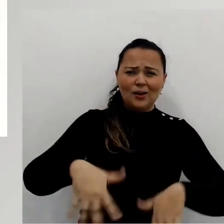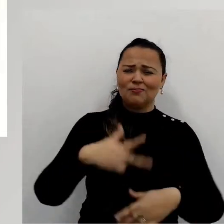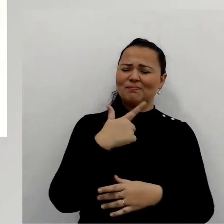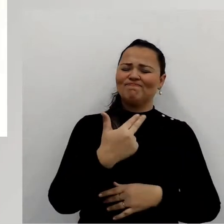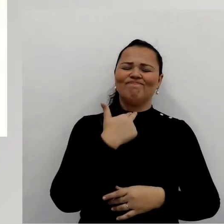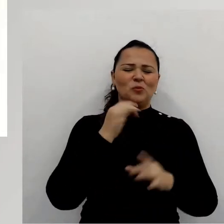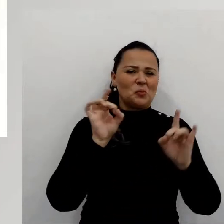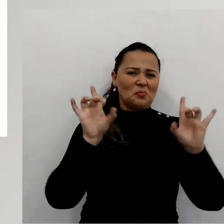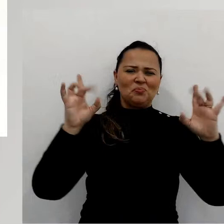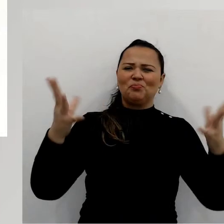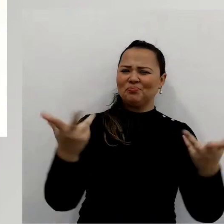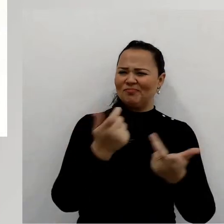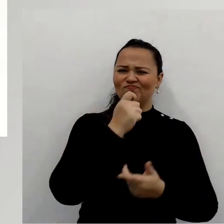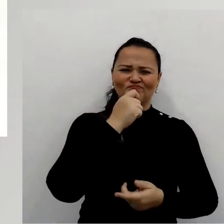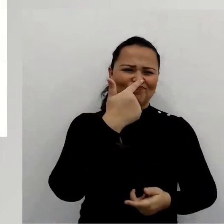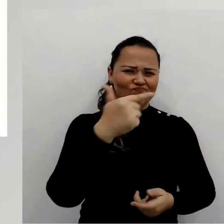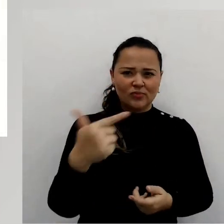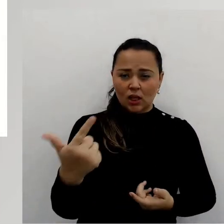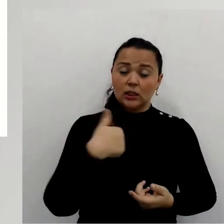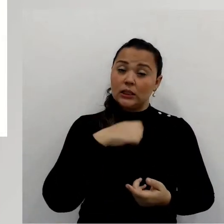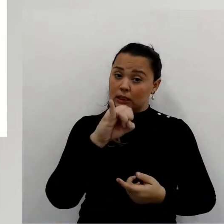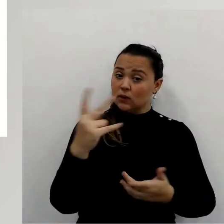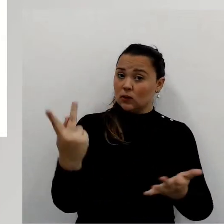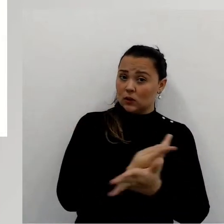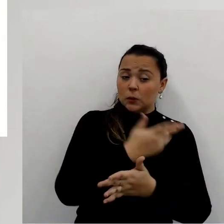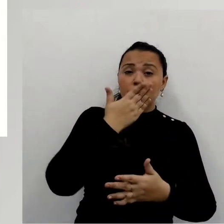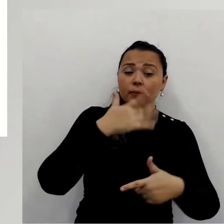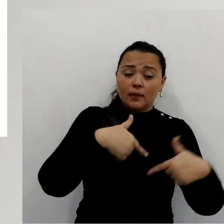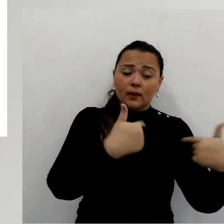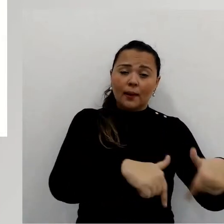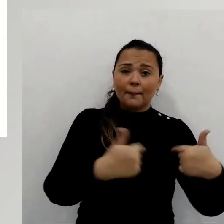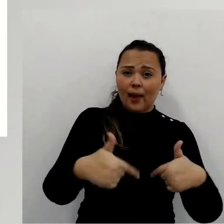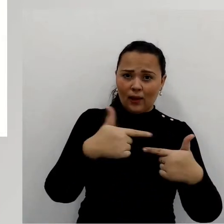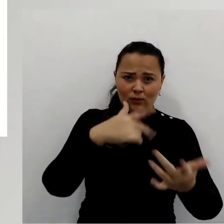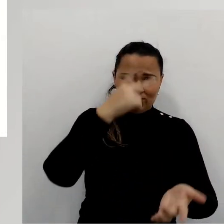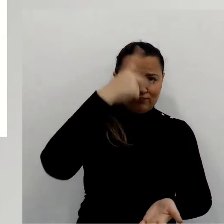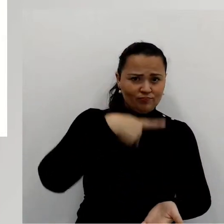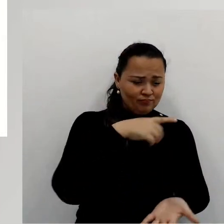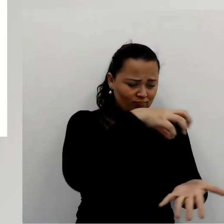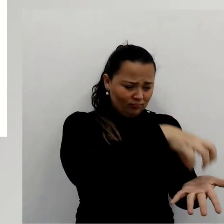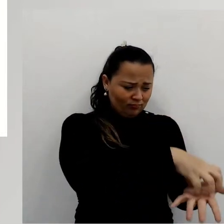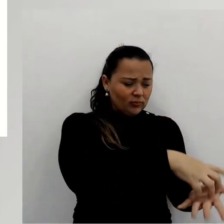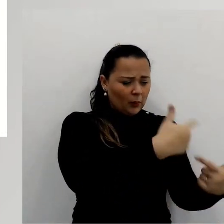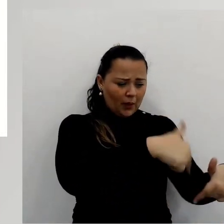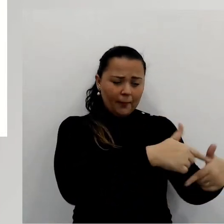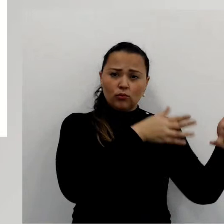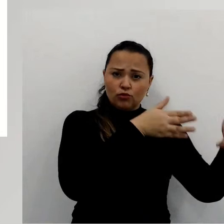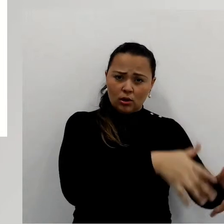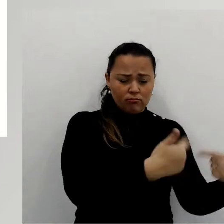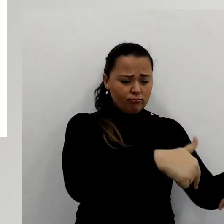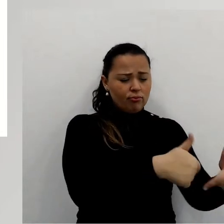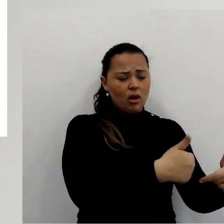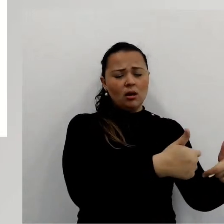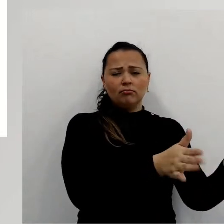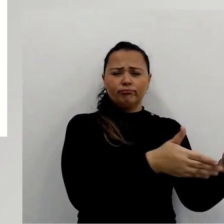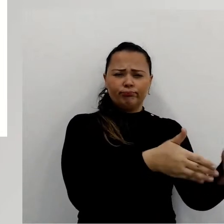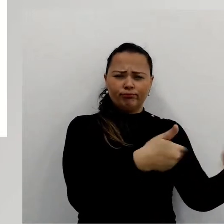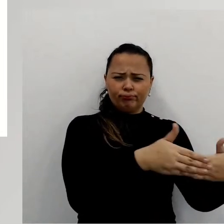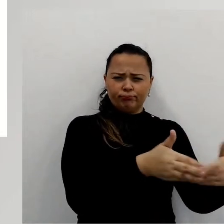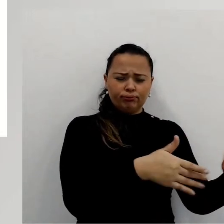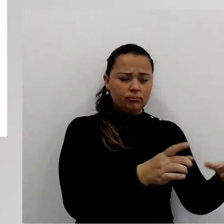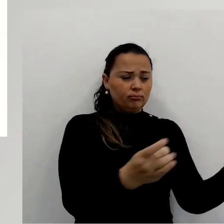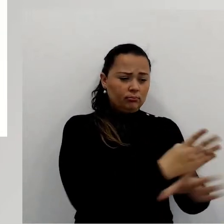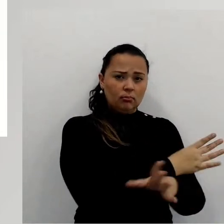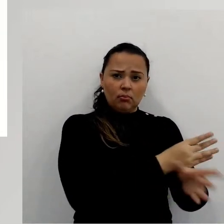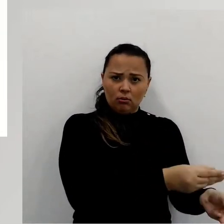about it, one kind of job comes in and you process it a certain way. Another kind of job comes in and you process it another